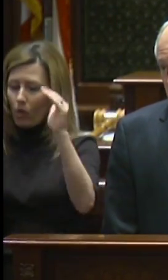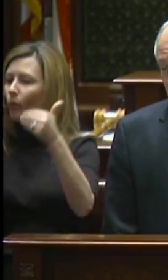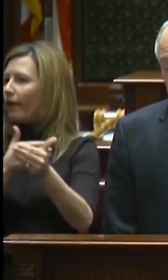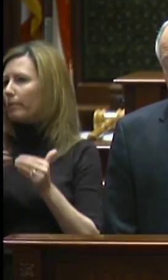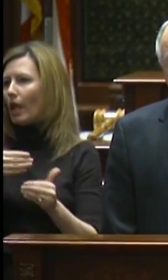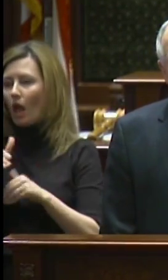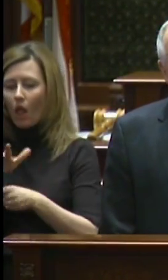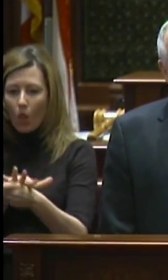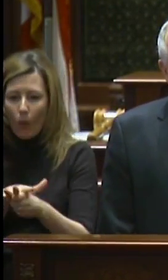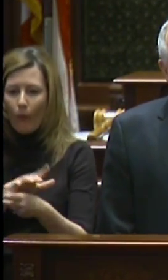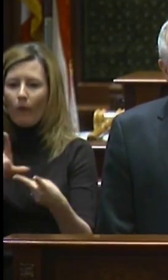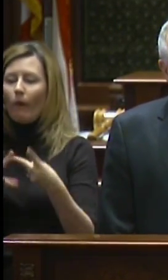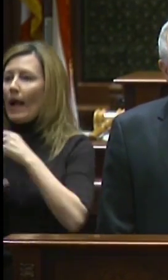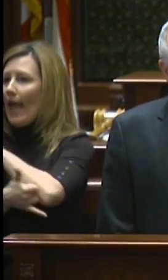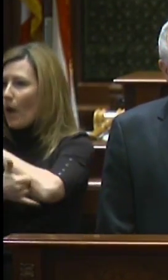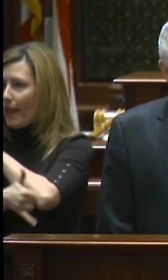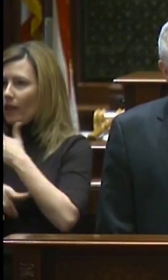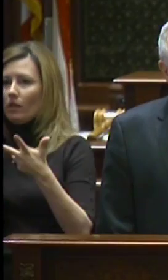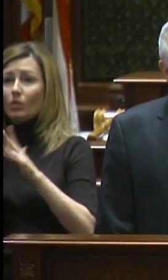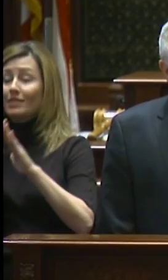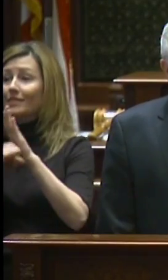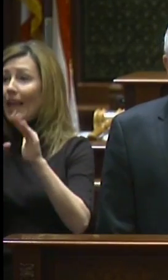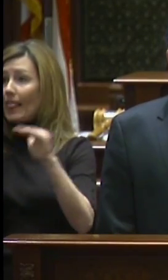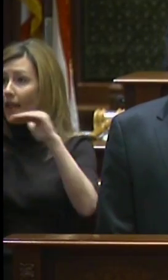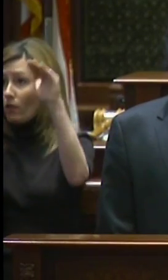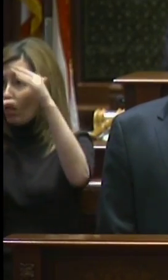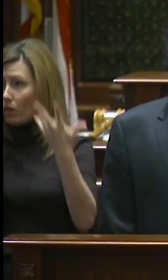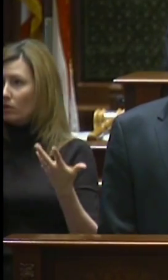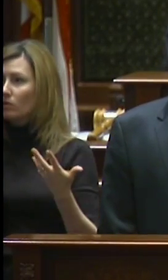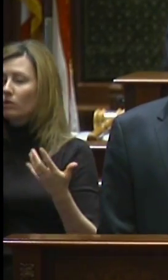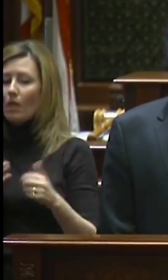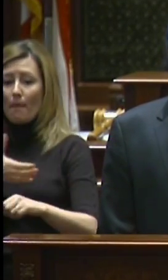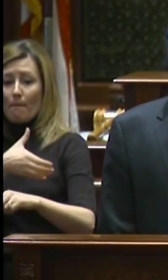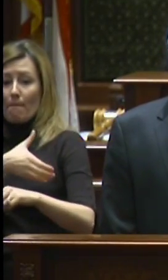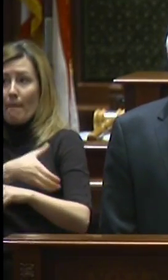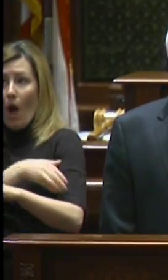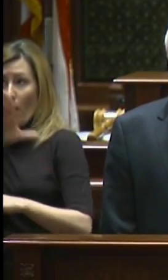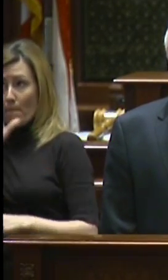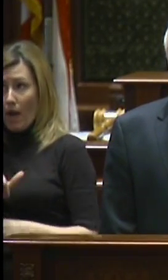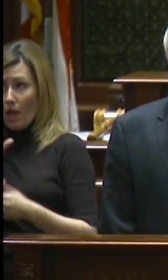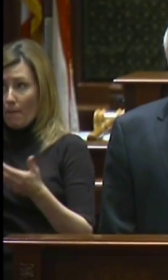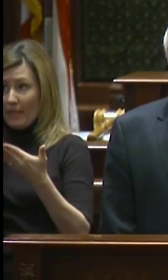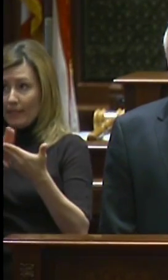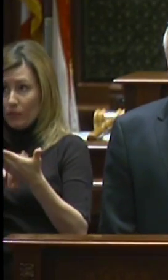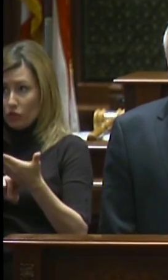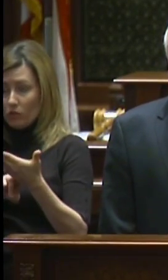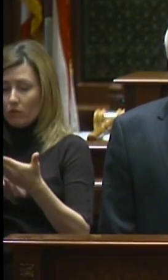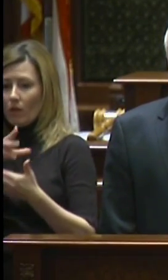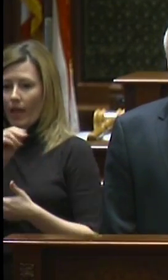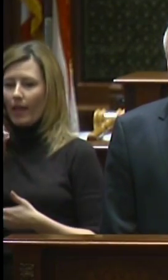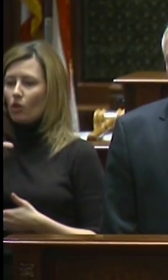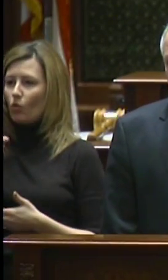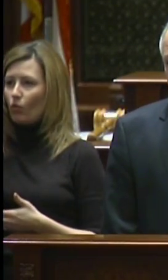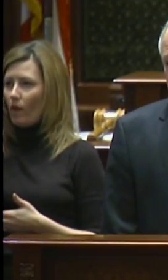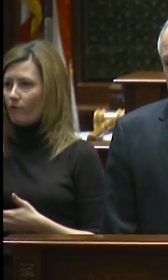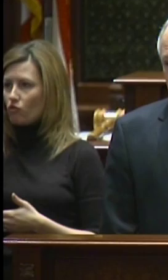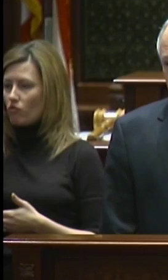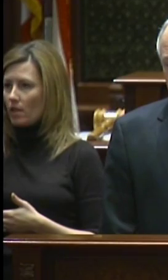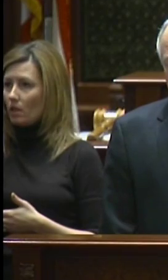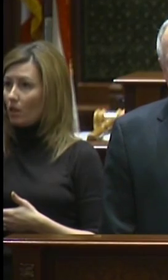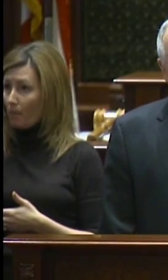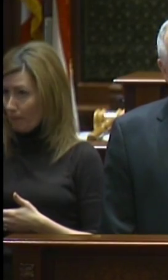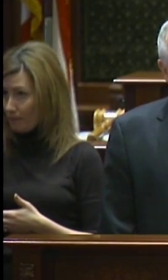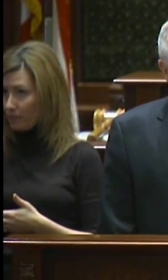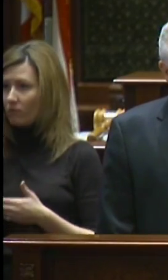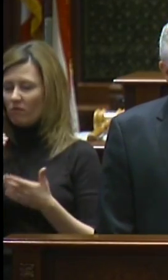or county level or the state level, the power by petition and binding referendum to enact ethical